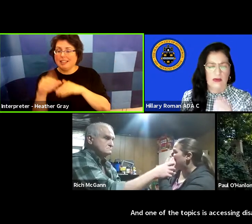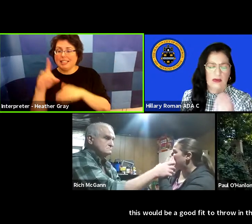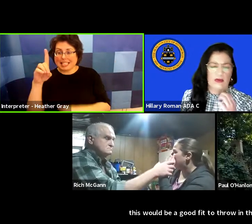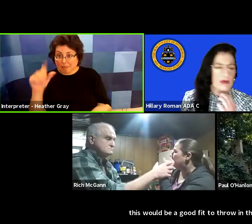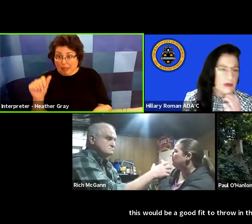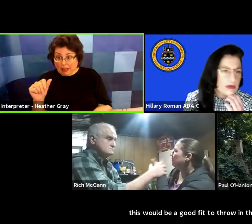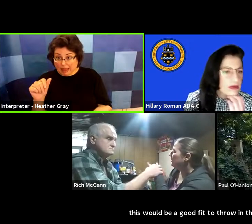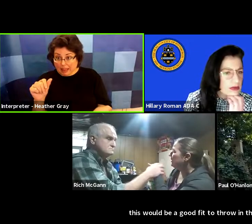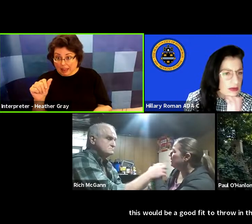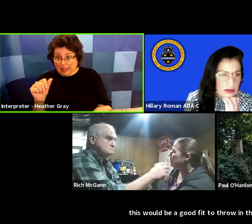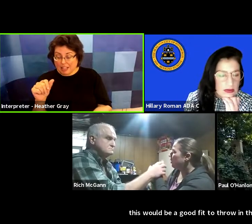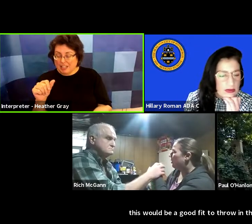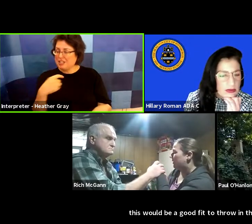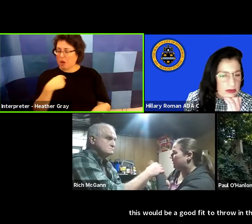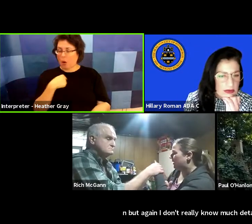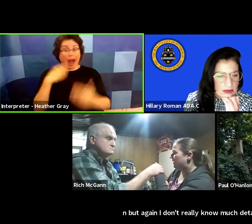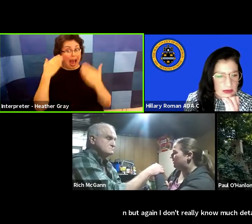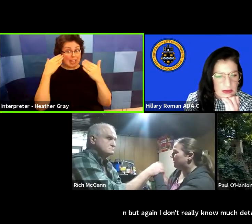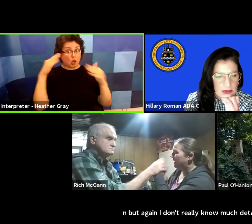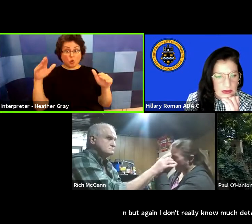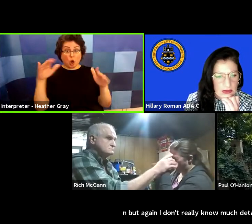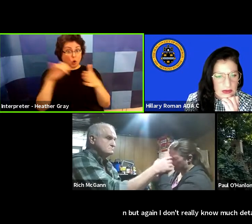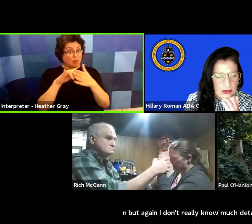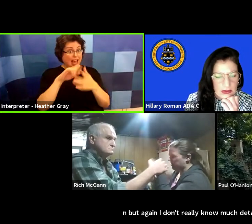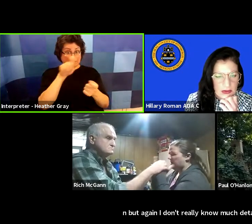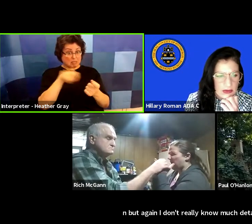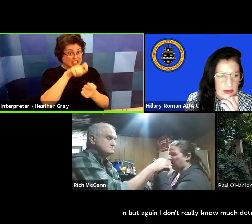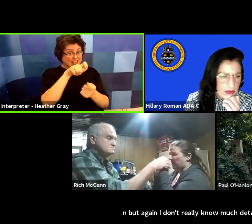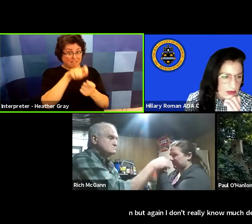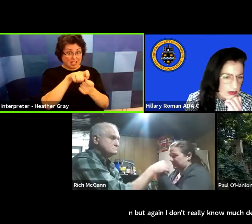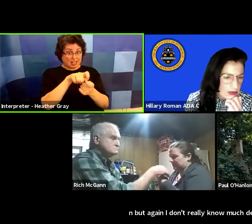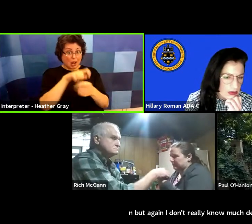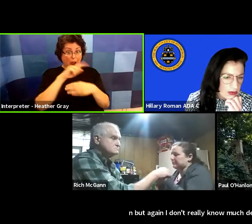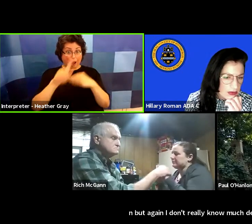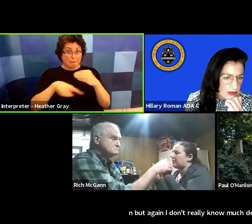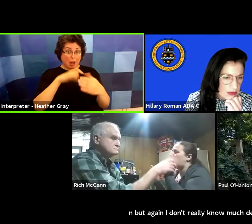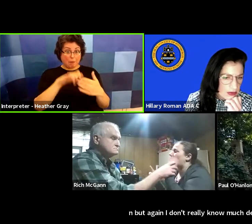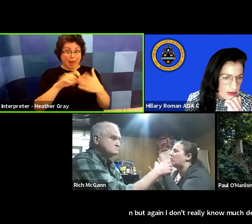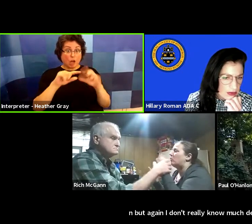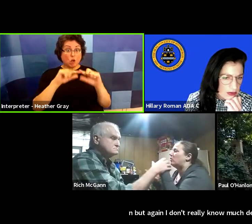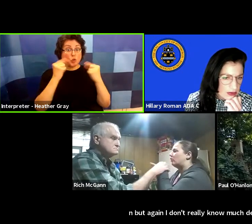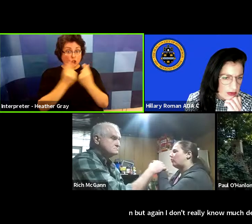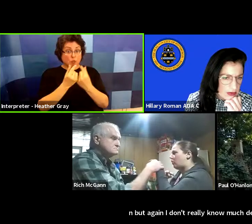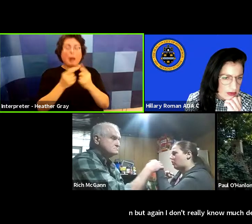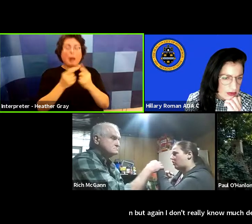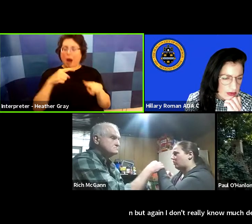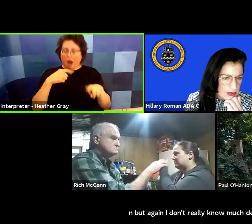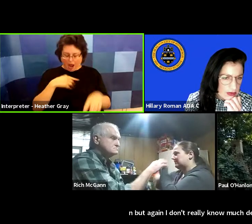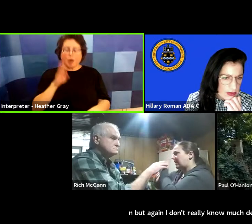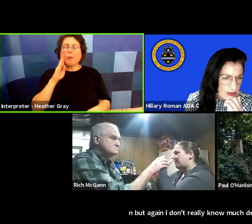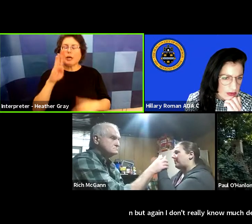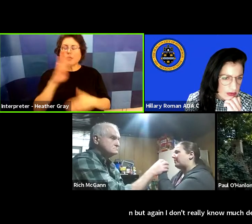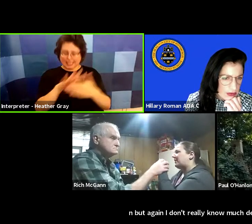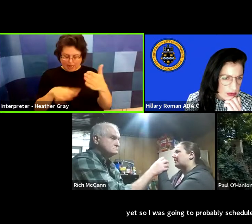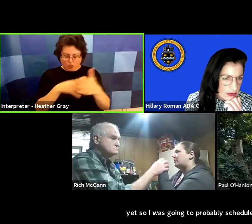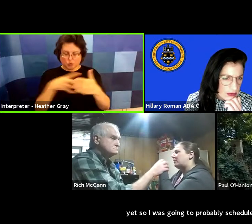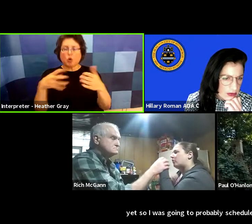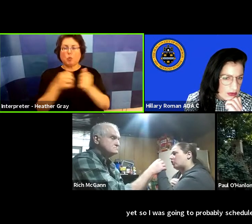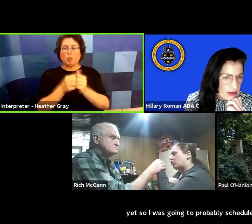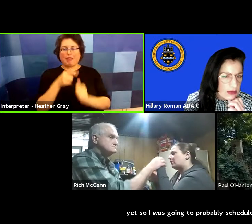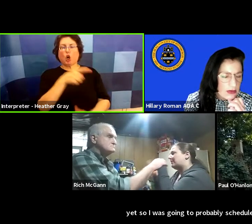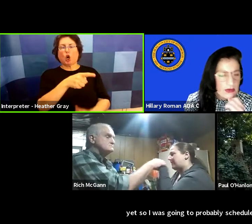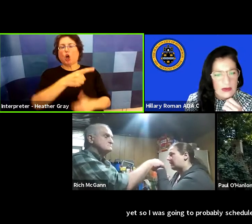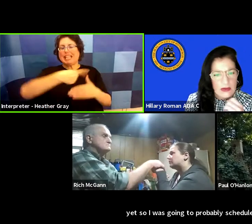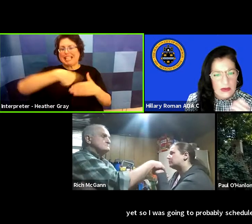really know much details about that yet. So I was gonna probably schedule something with her next week or